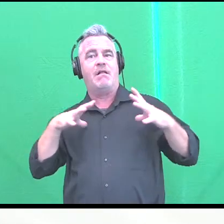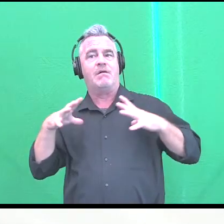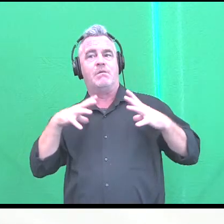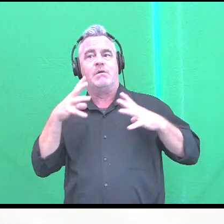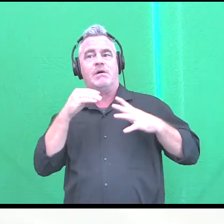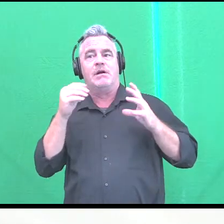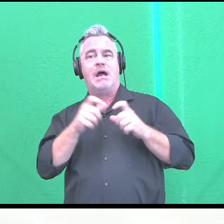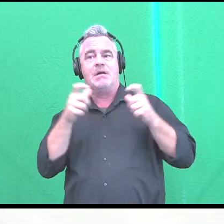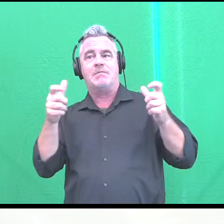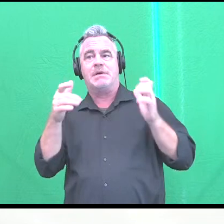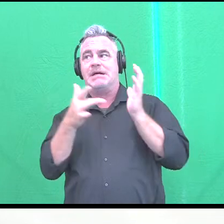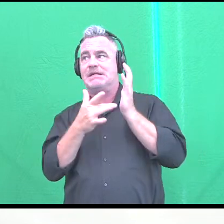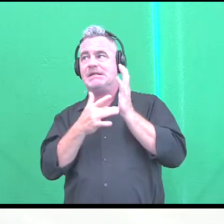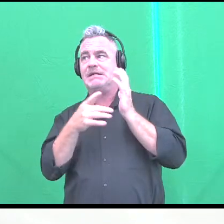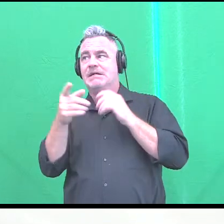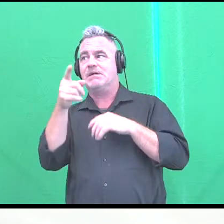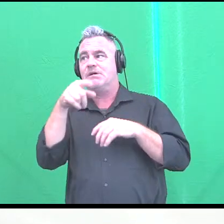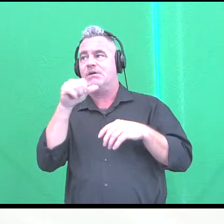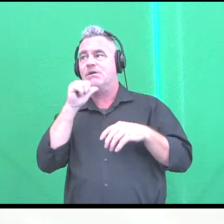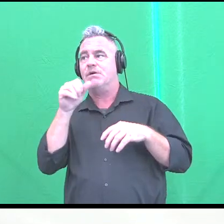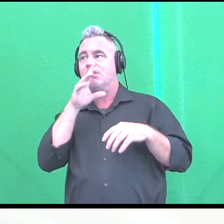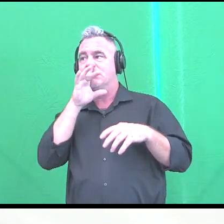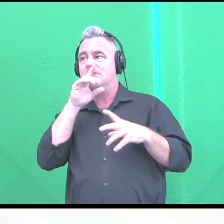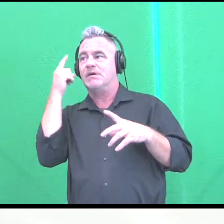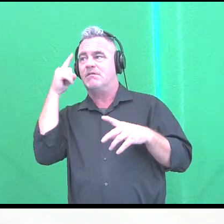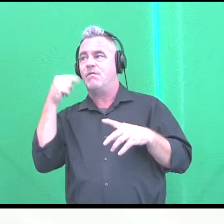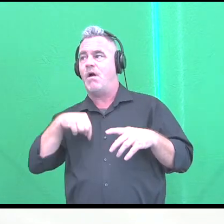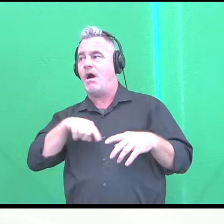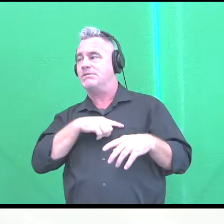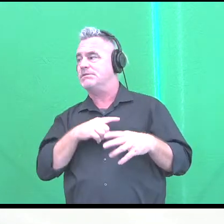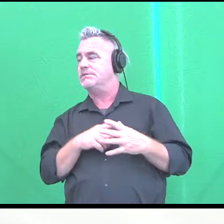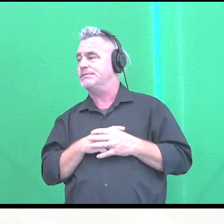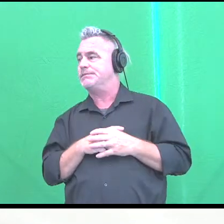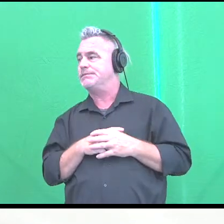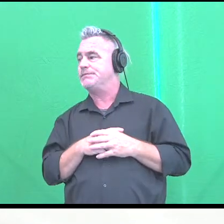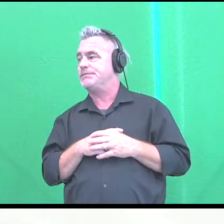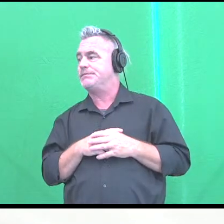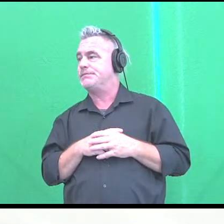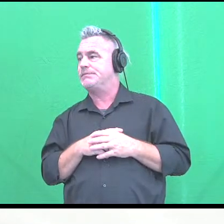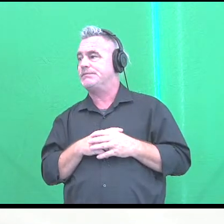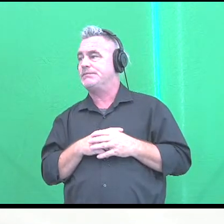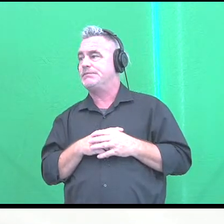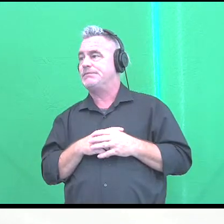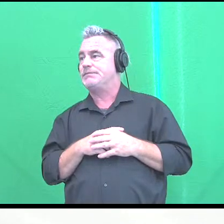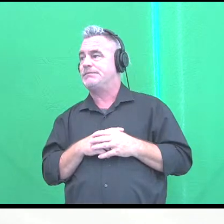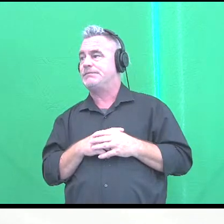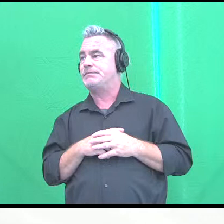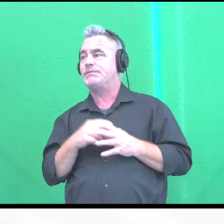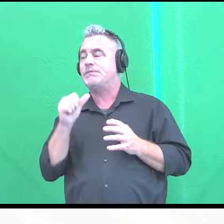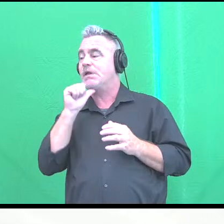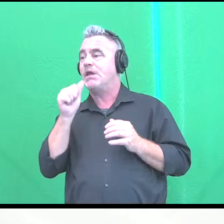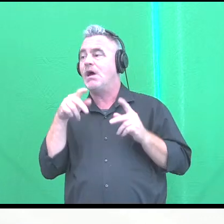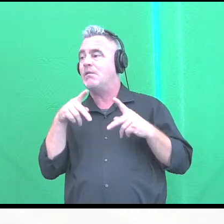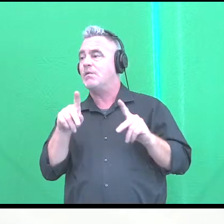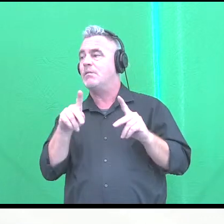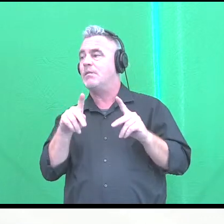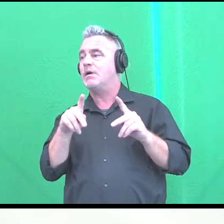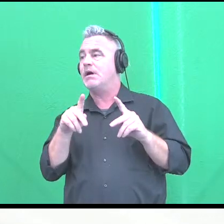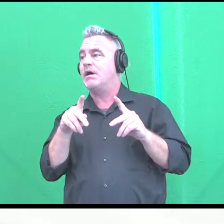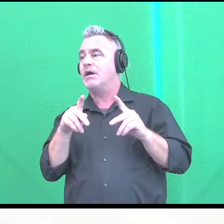unions, you don't speak for us. We will not let extremists divide us. Race is